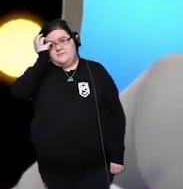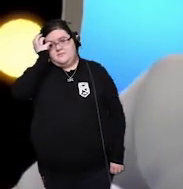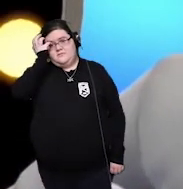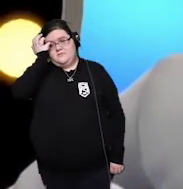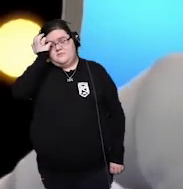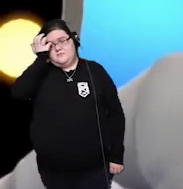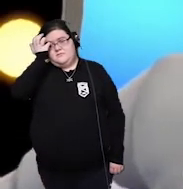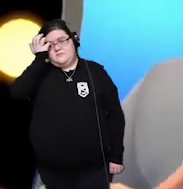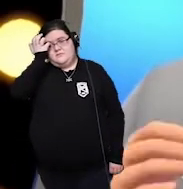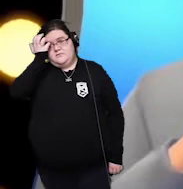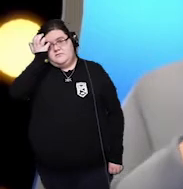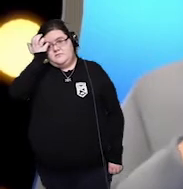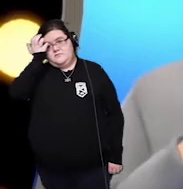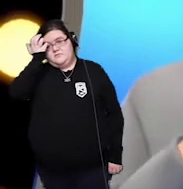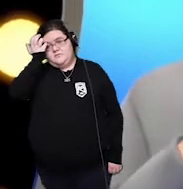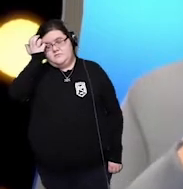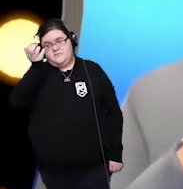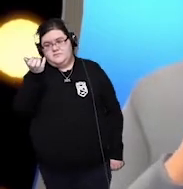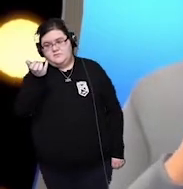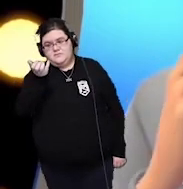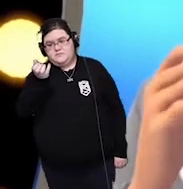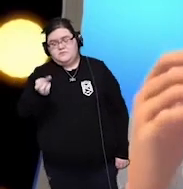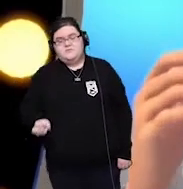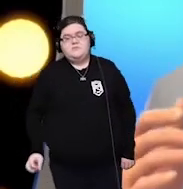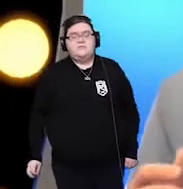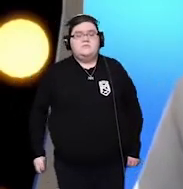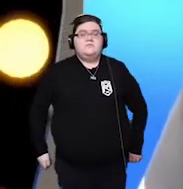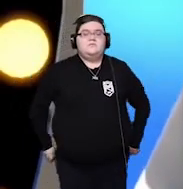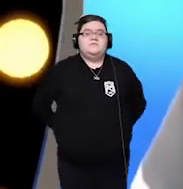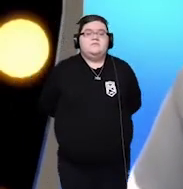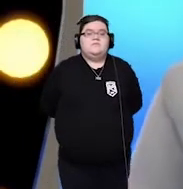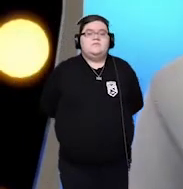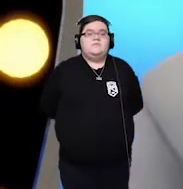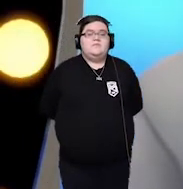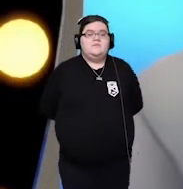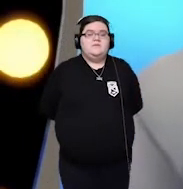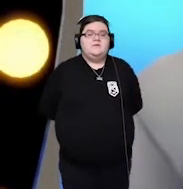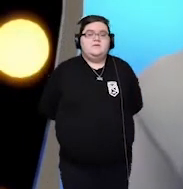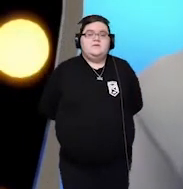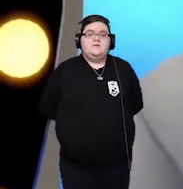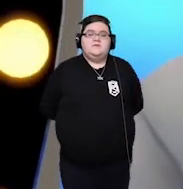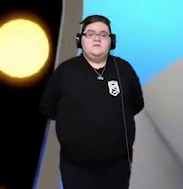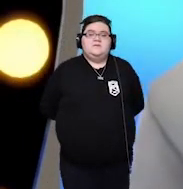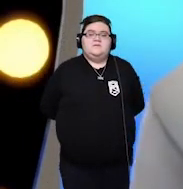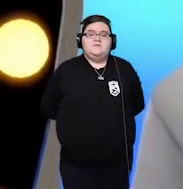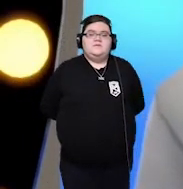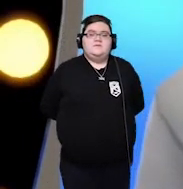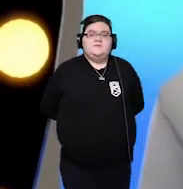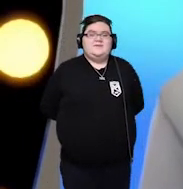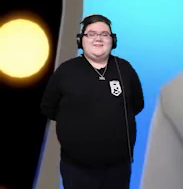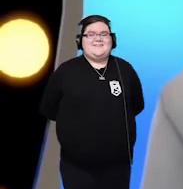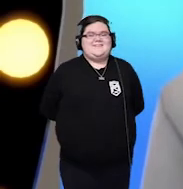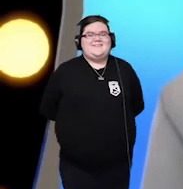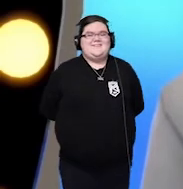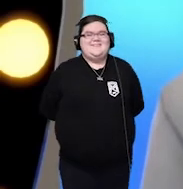Underwear. Underground, undertaking, underwriter, underlining. Did you Google? No.